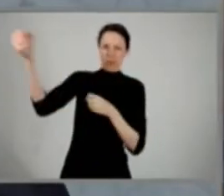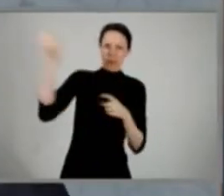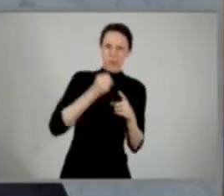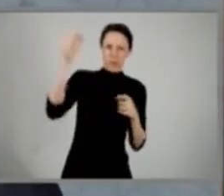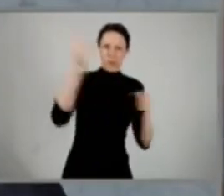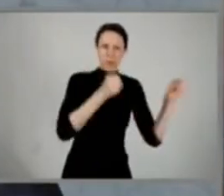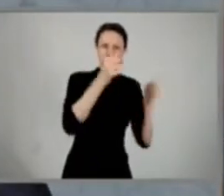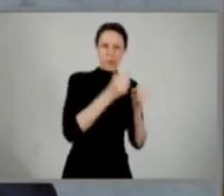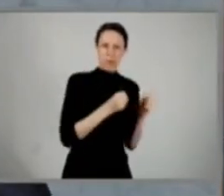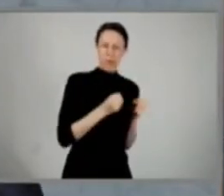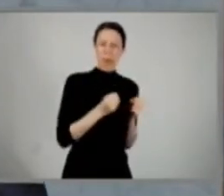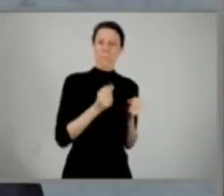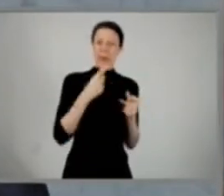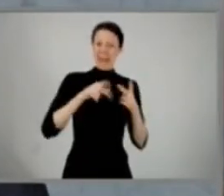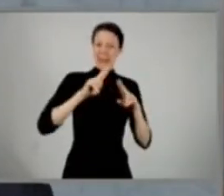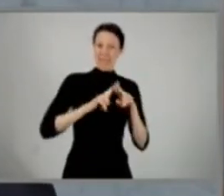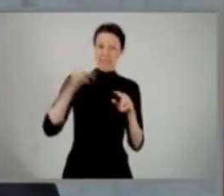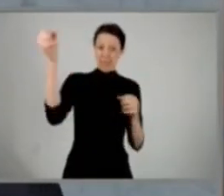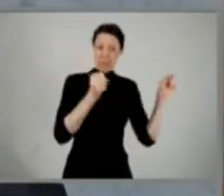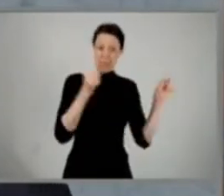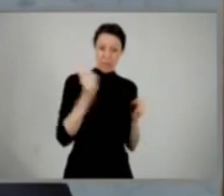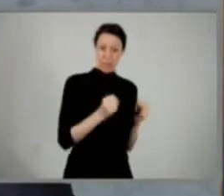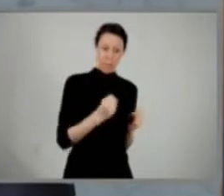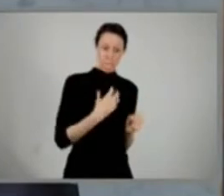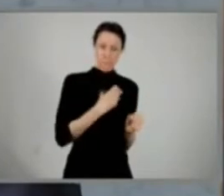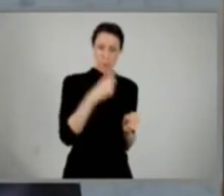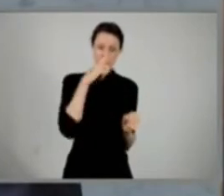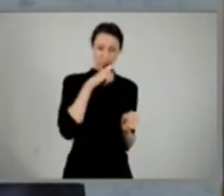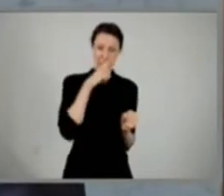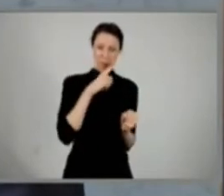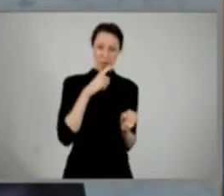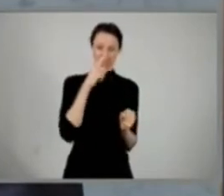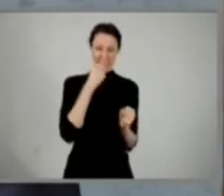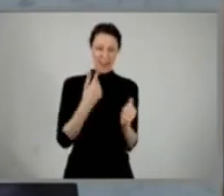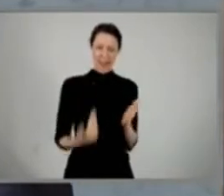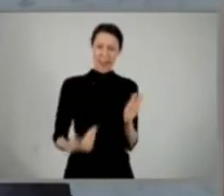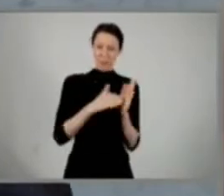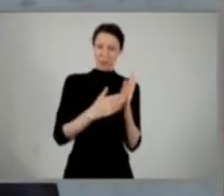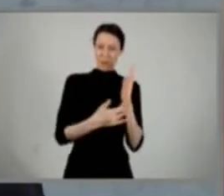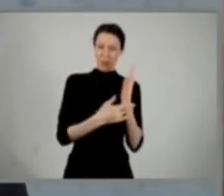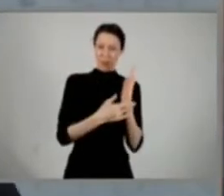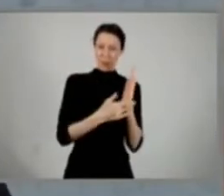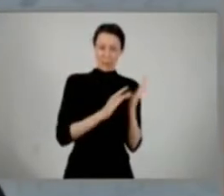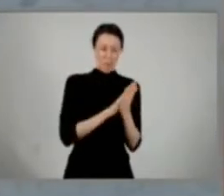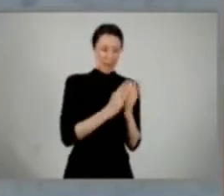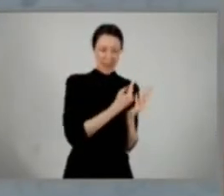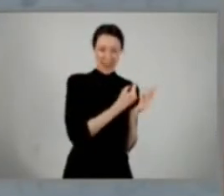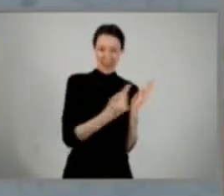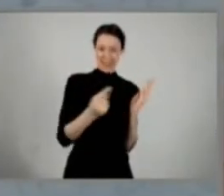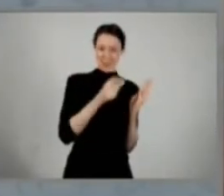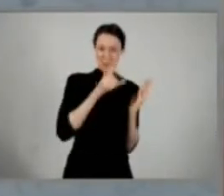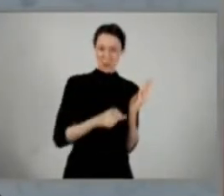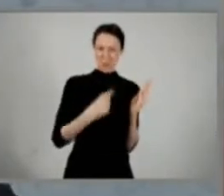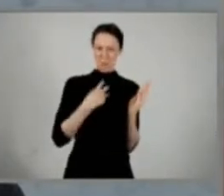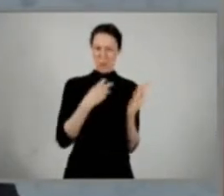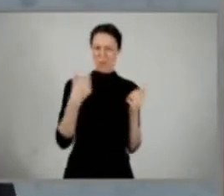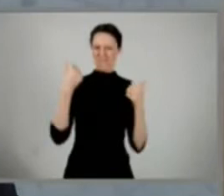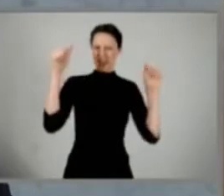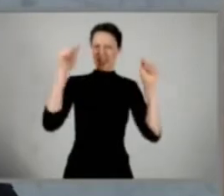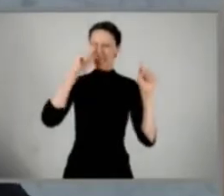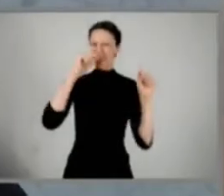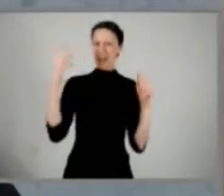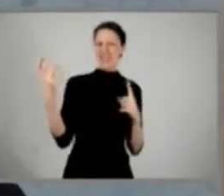can be significantly multiplied by having technology to support them. Technology starts from the moment that